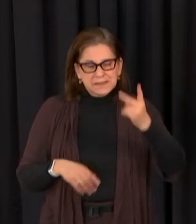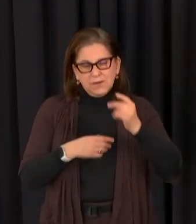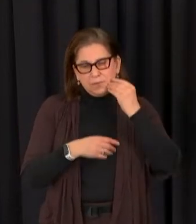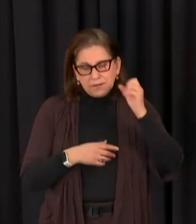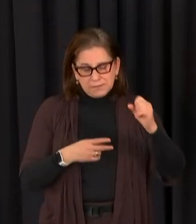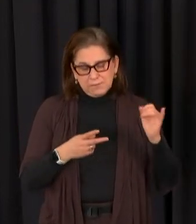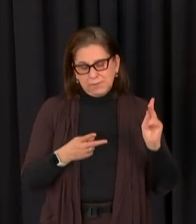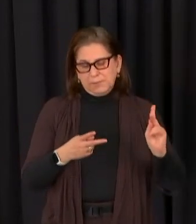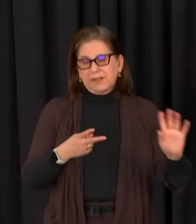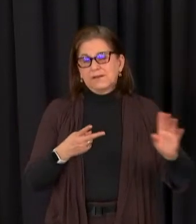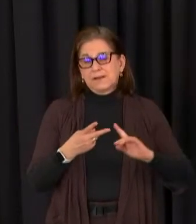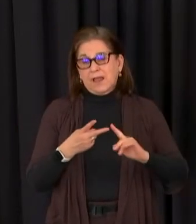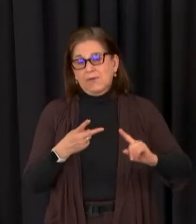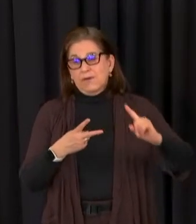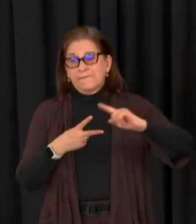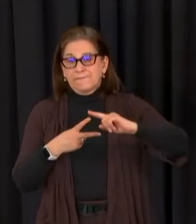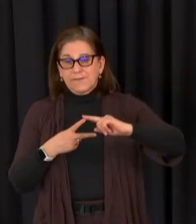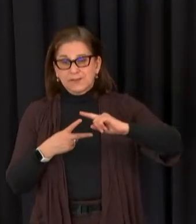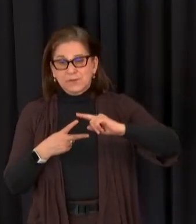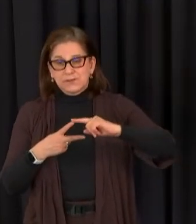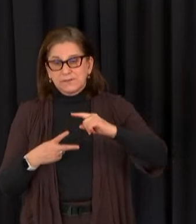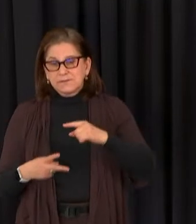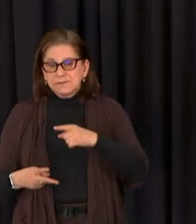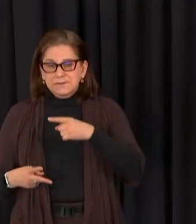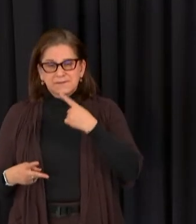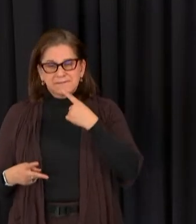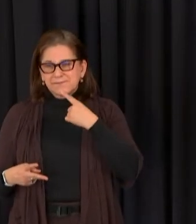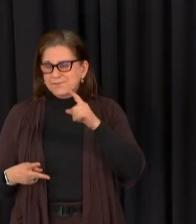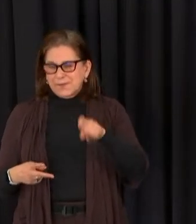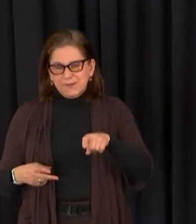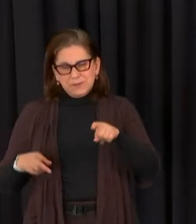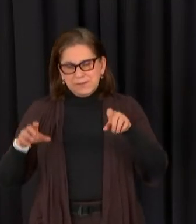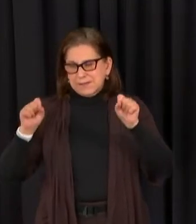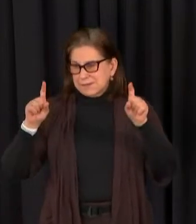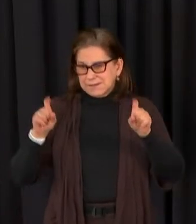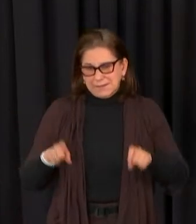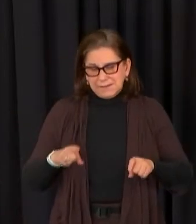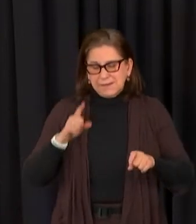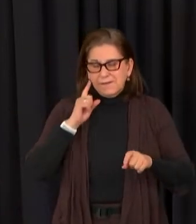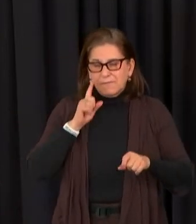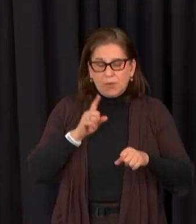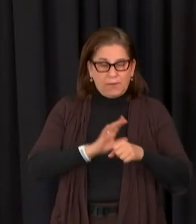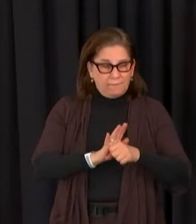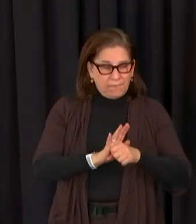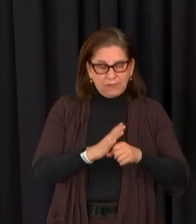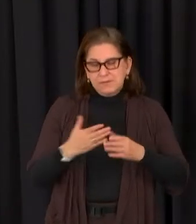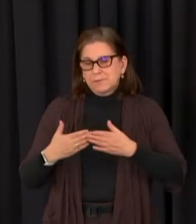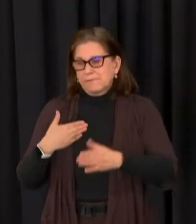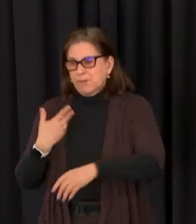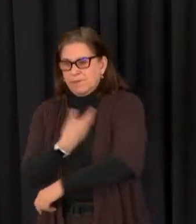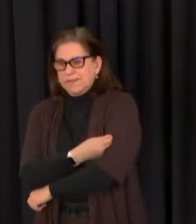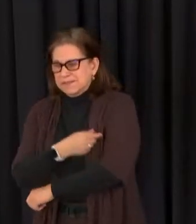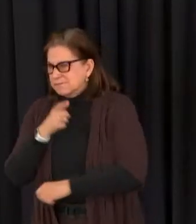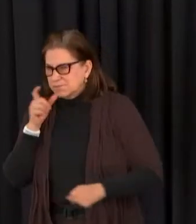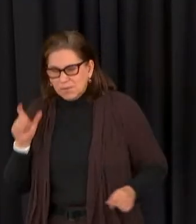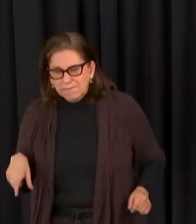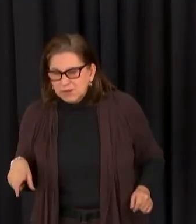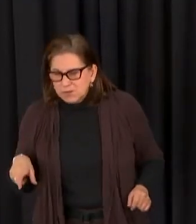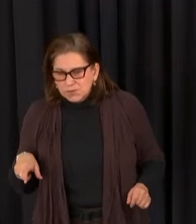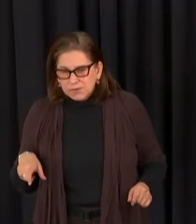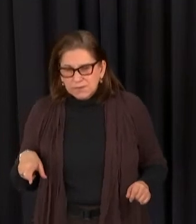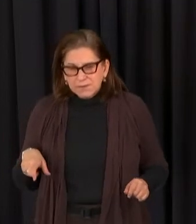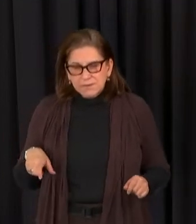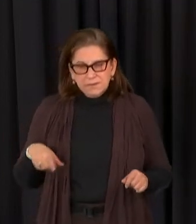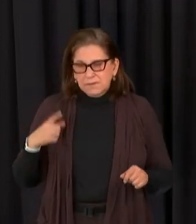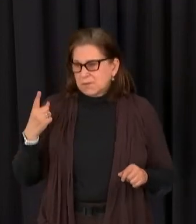need a test for COVID-19 or to be tested for, and that means a diagnostic test like the PCR